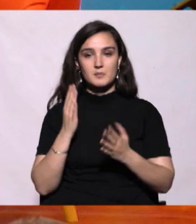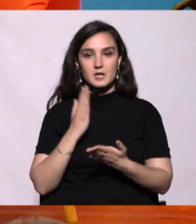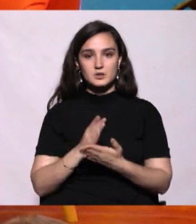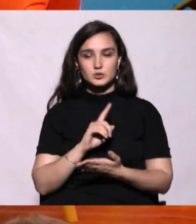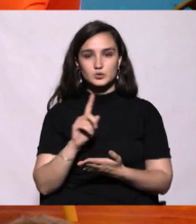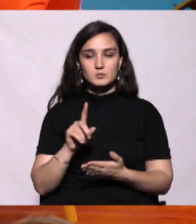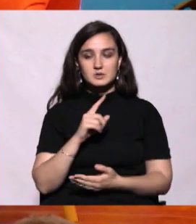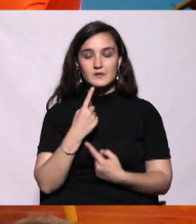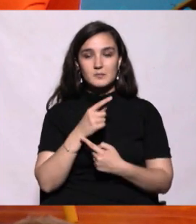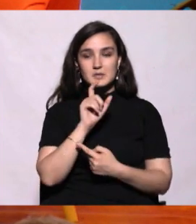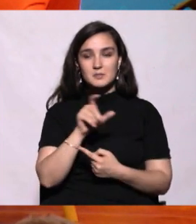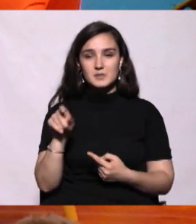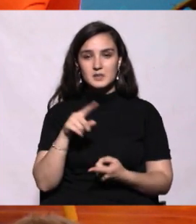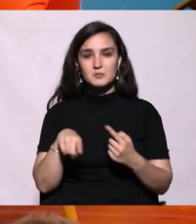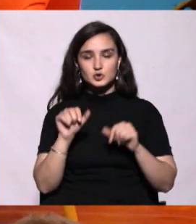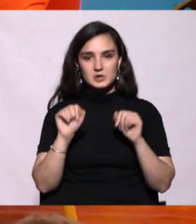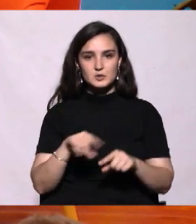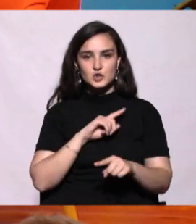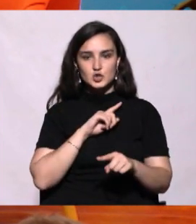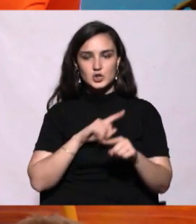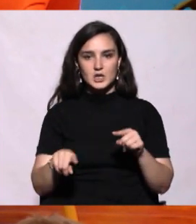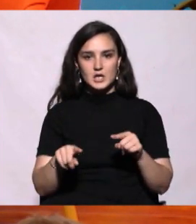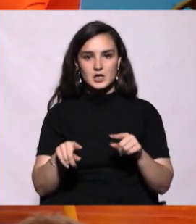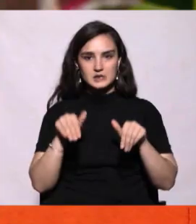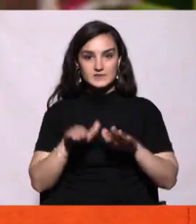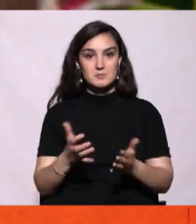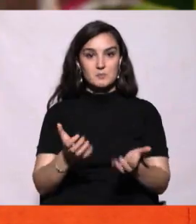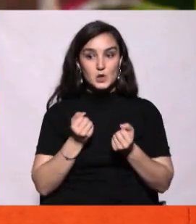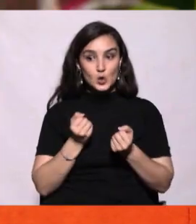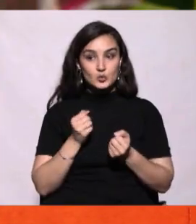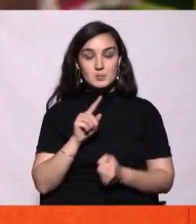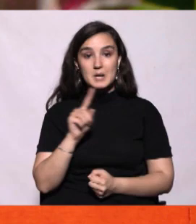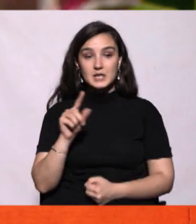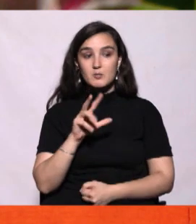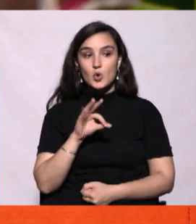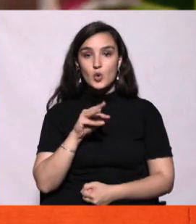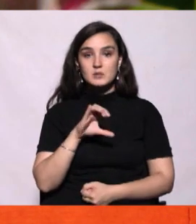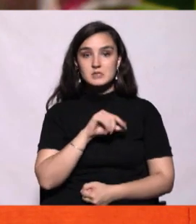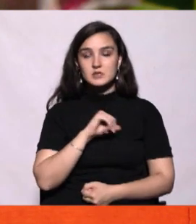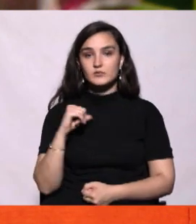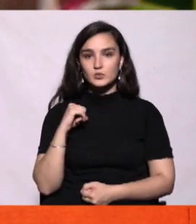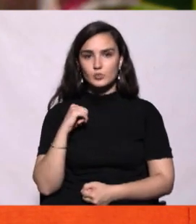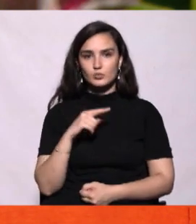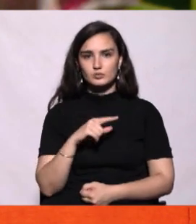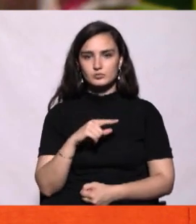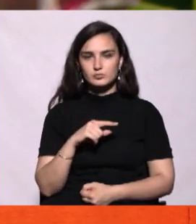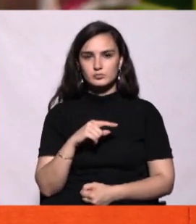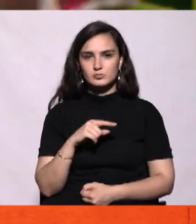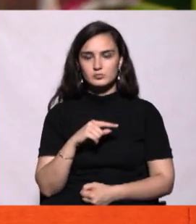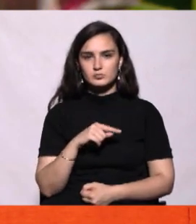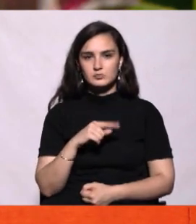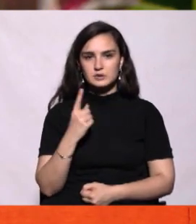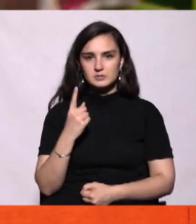that some people might too quickly jump to conclusion. But what about Holmes' suggestion? He seems to be that one